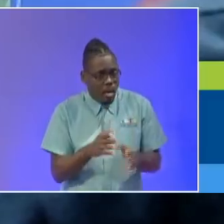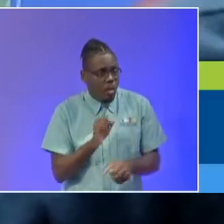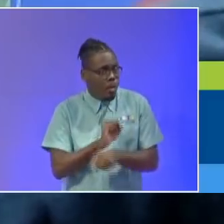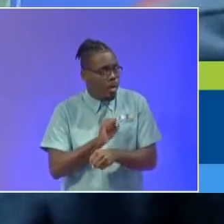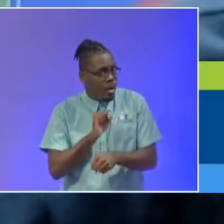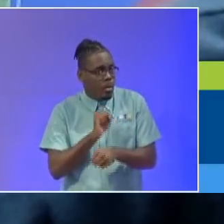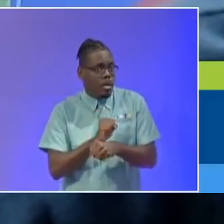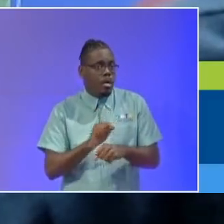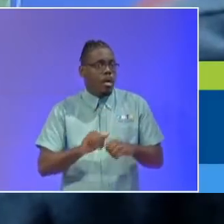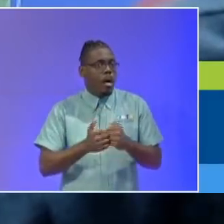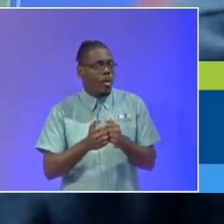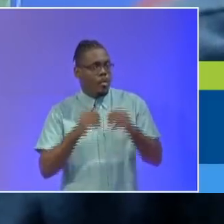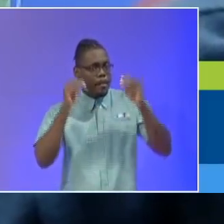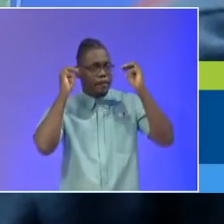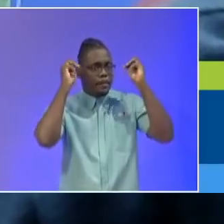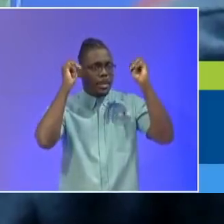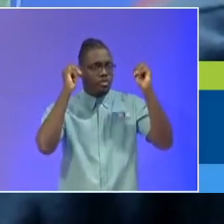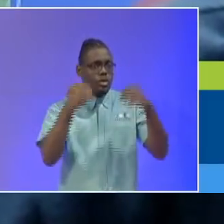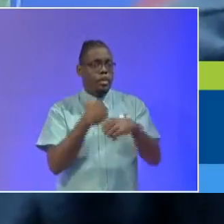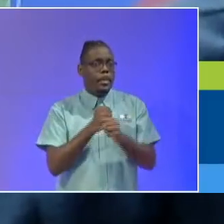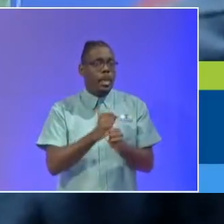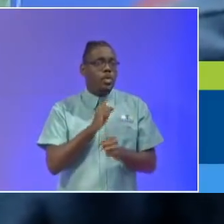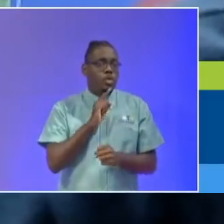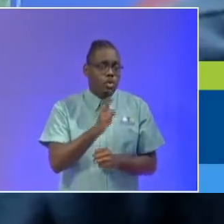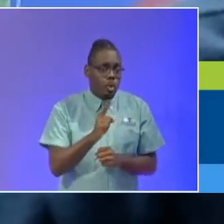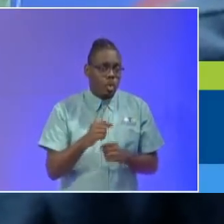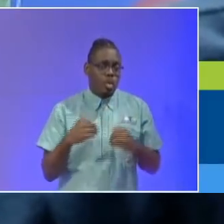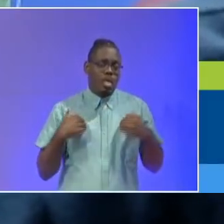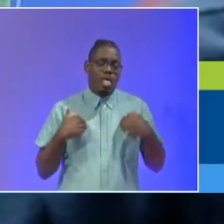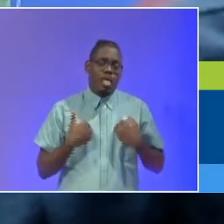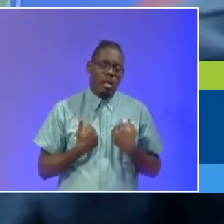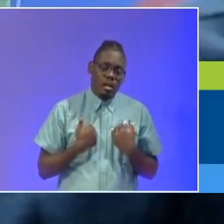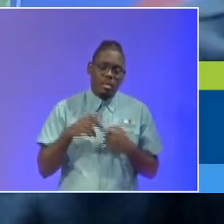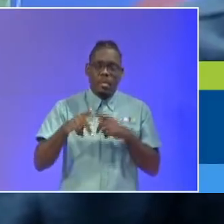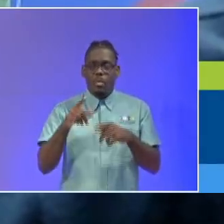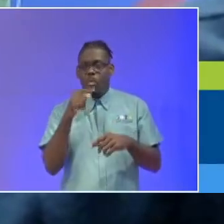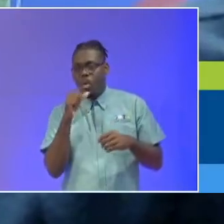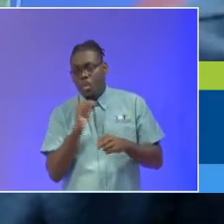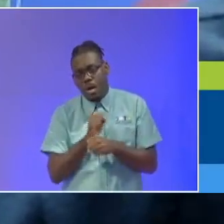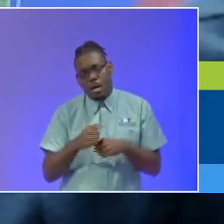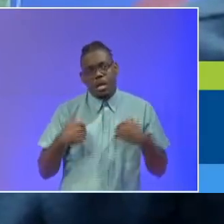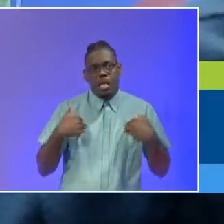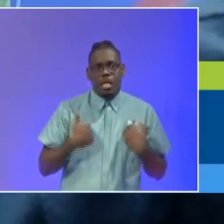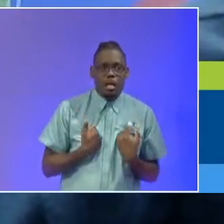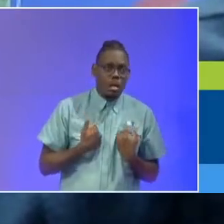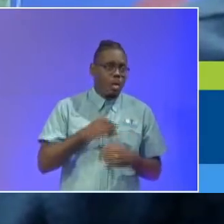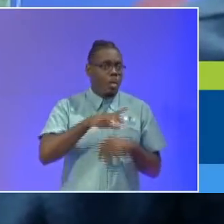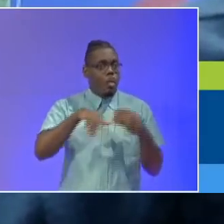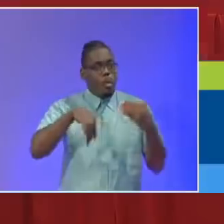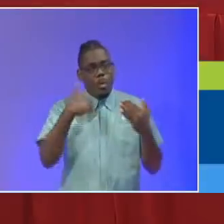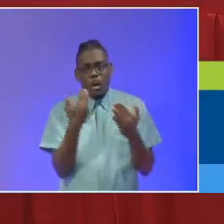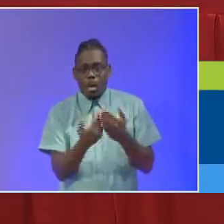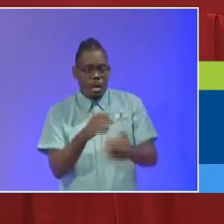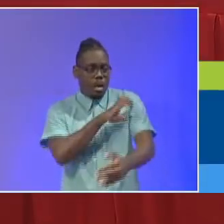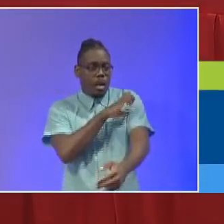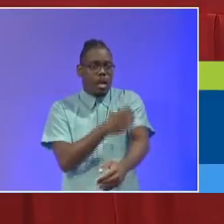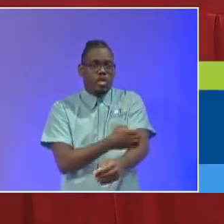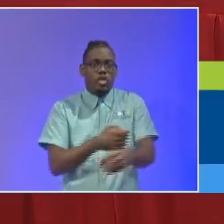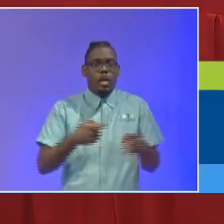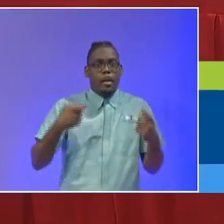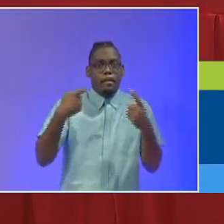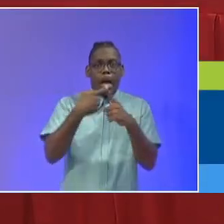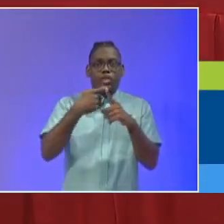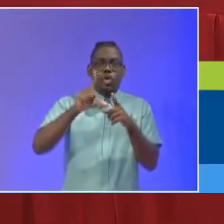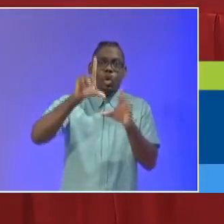of the issue of ensuring that the services are provided as they should be. Thank you, Joel. So you use the